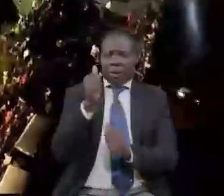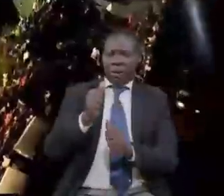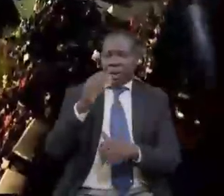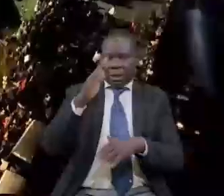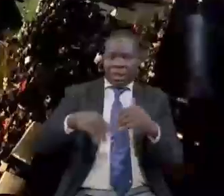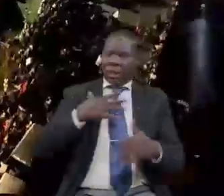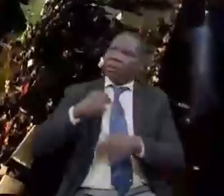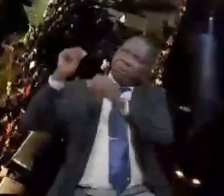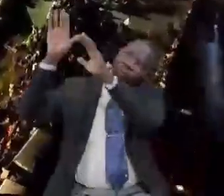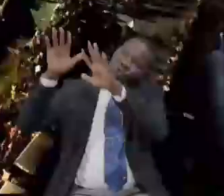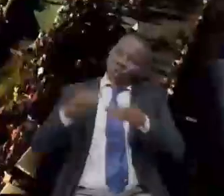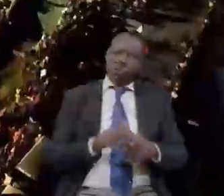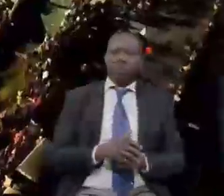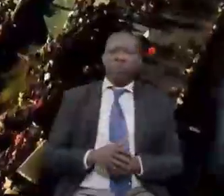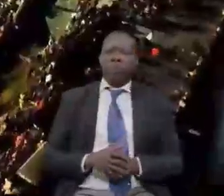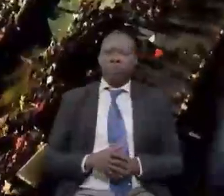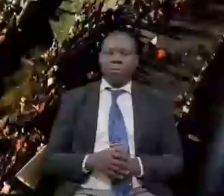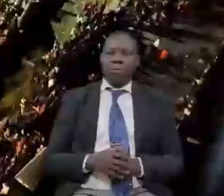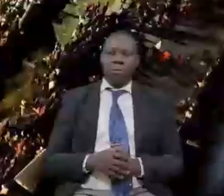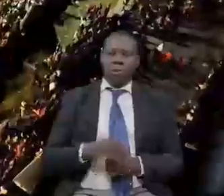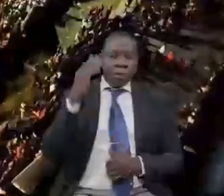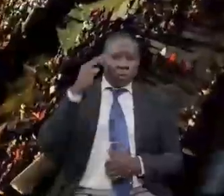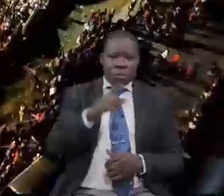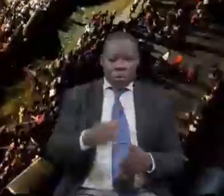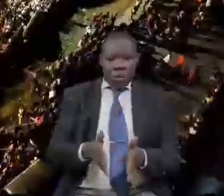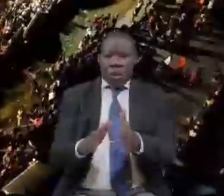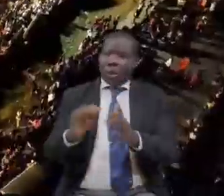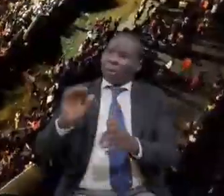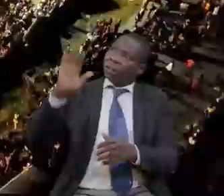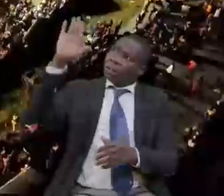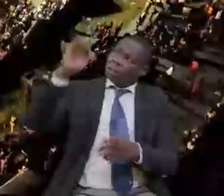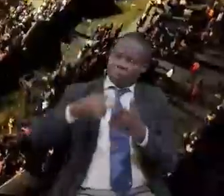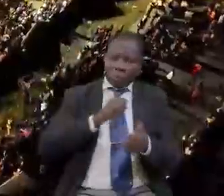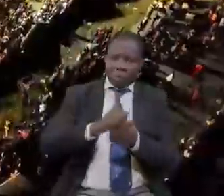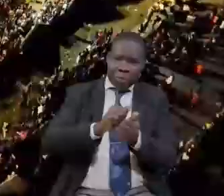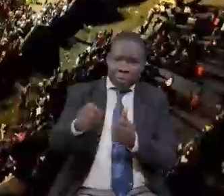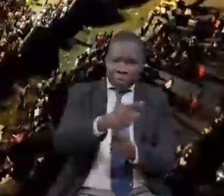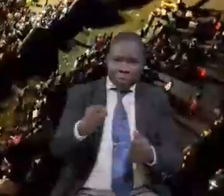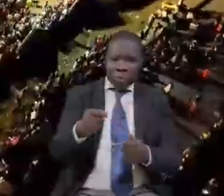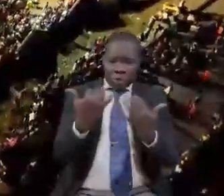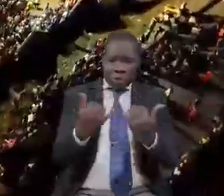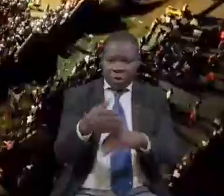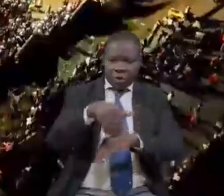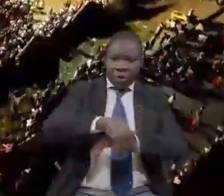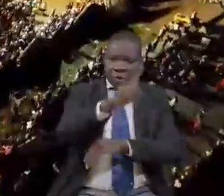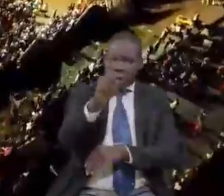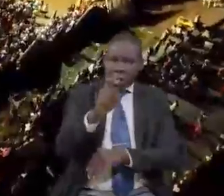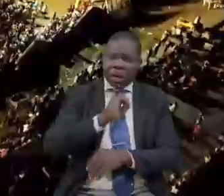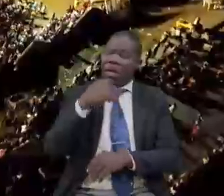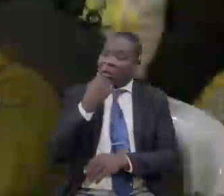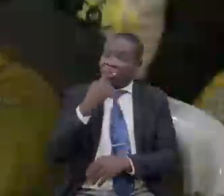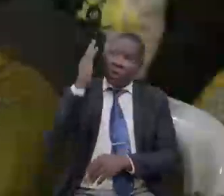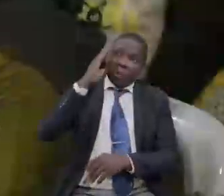snow. Will you allow him to purge you tonight? I said, will you allow him to purge you